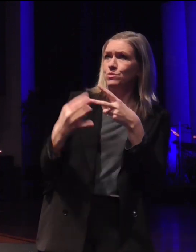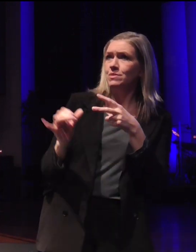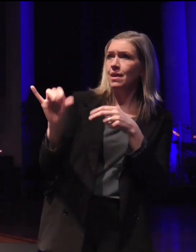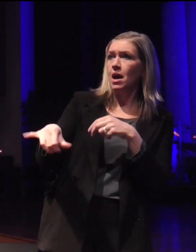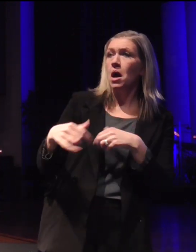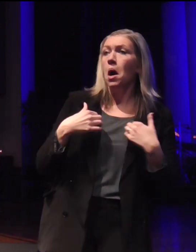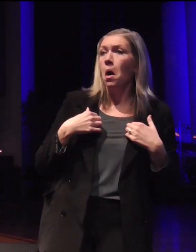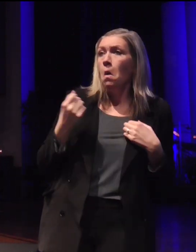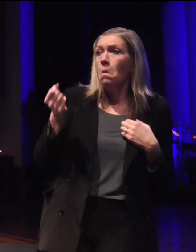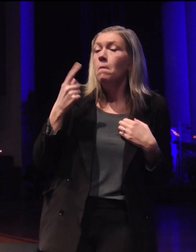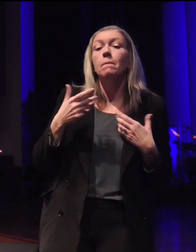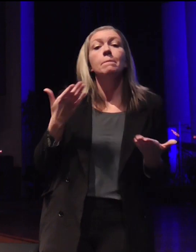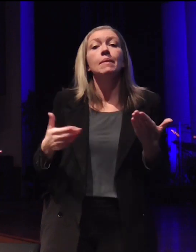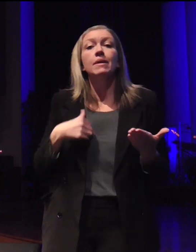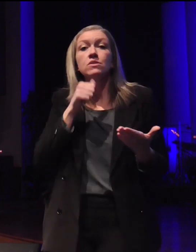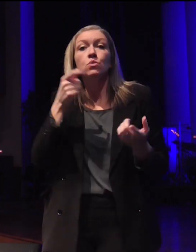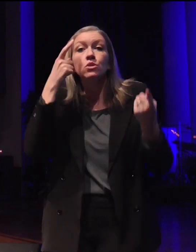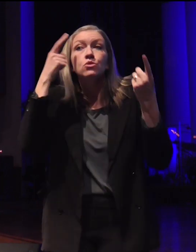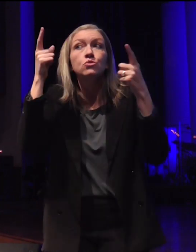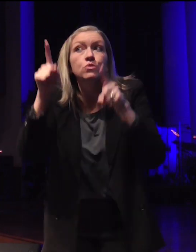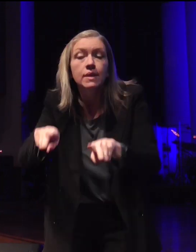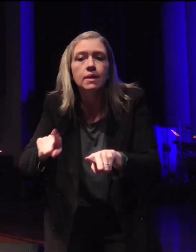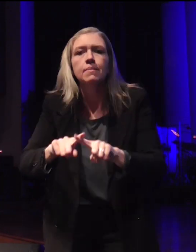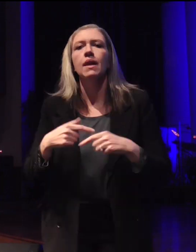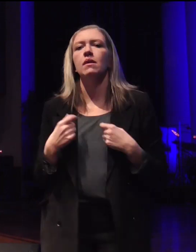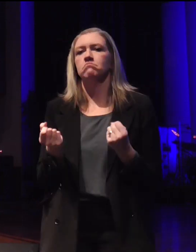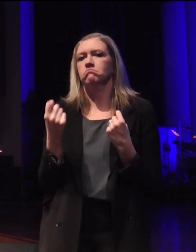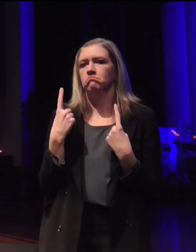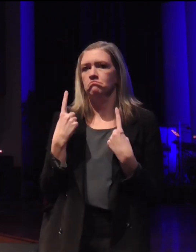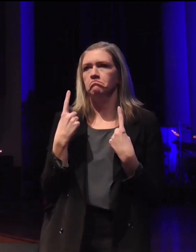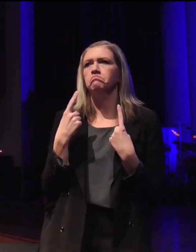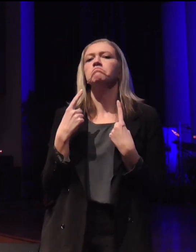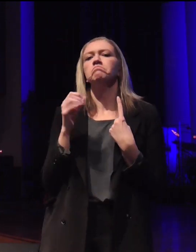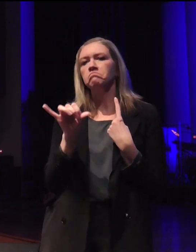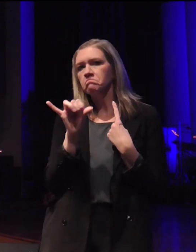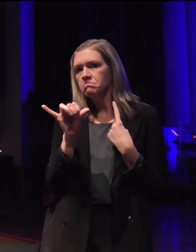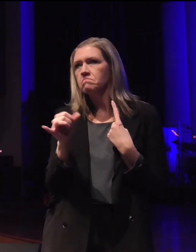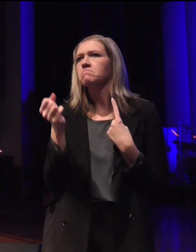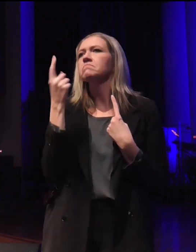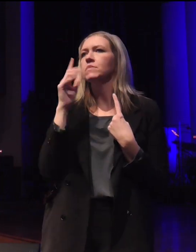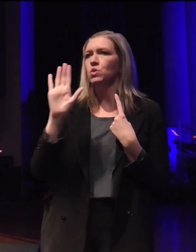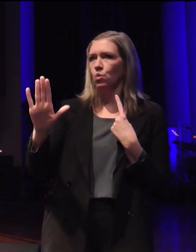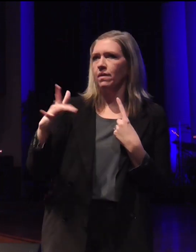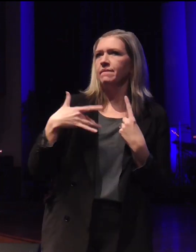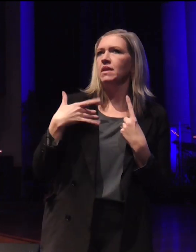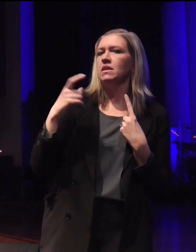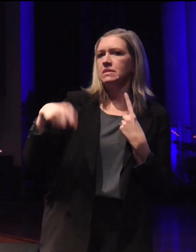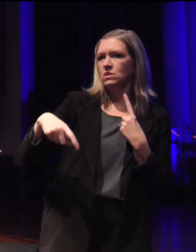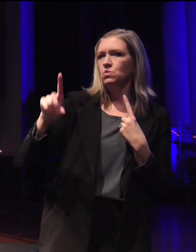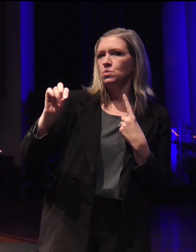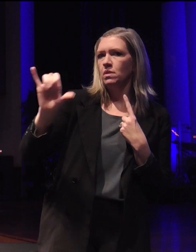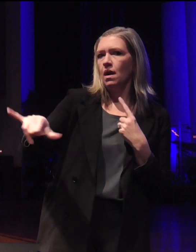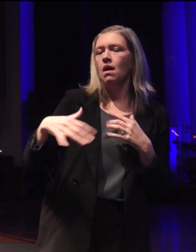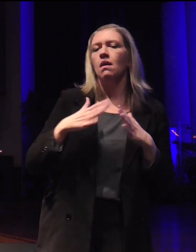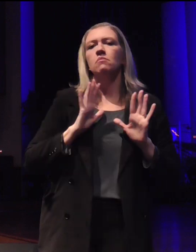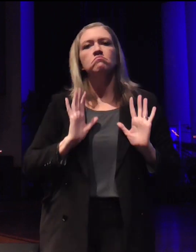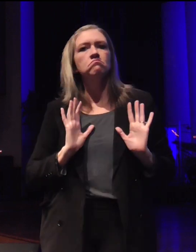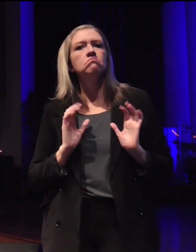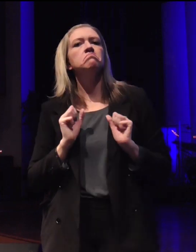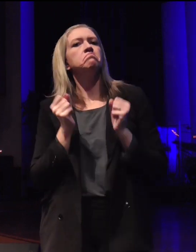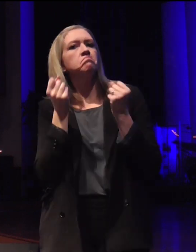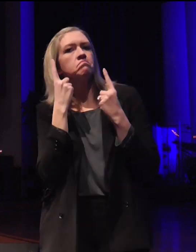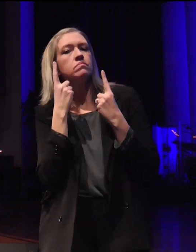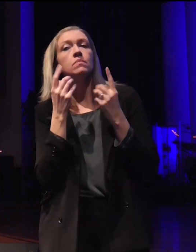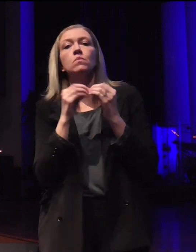I may not agree with the choice, but I understand why you felt the need to make it. Makes sense to me now, and I can